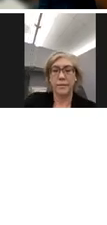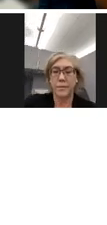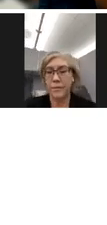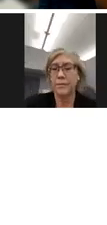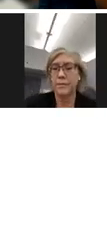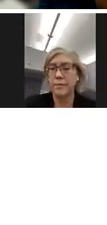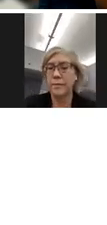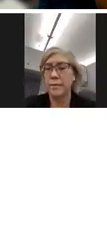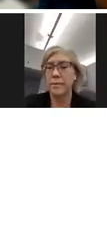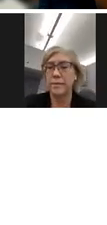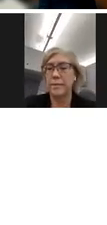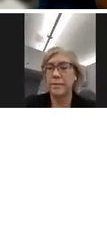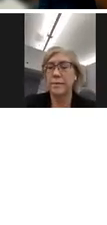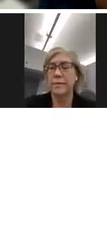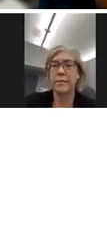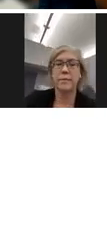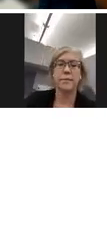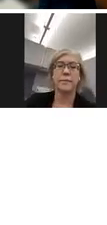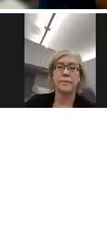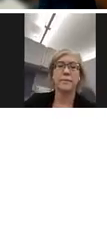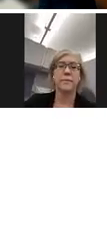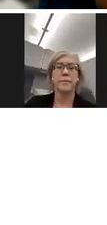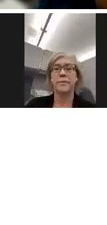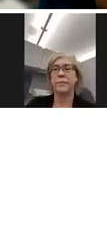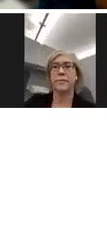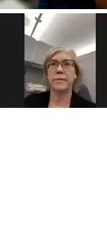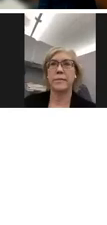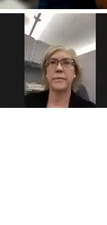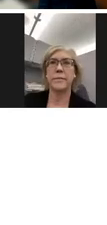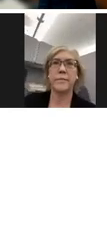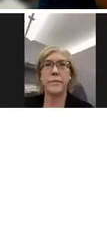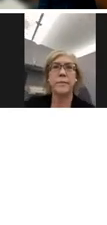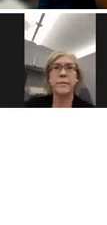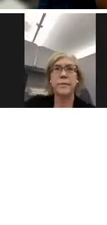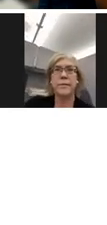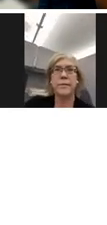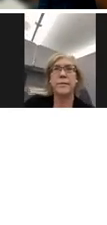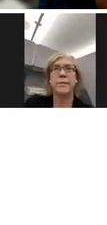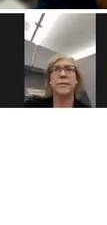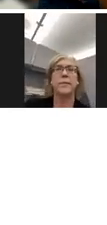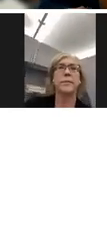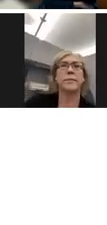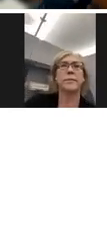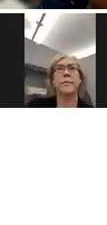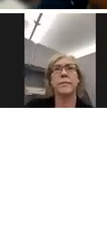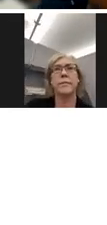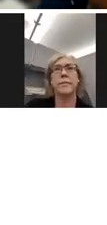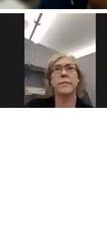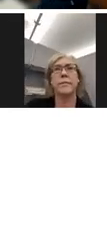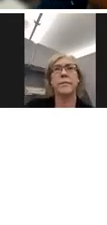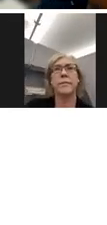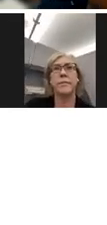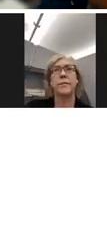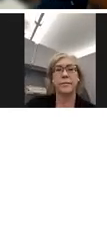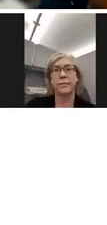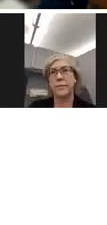and increase the streamlining of resources and services to support the success of individuals with disabilities. We've been fortunate